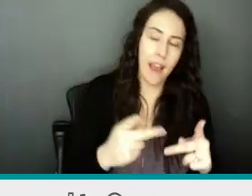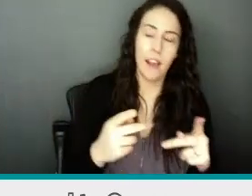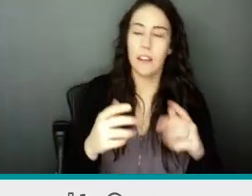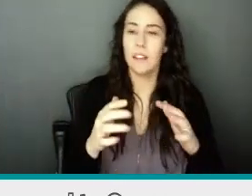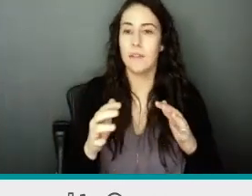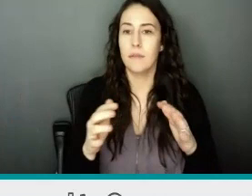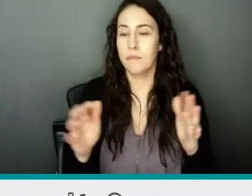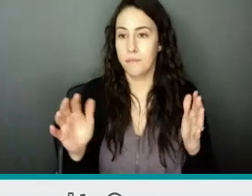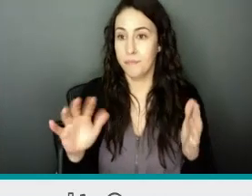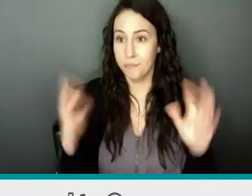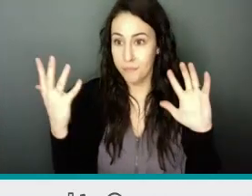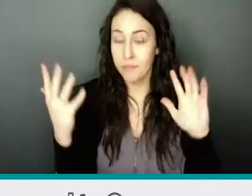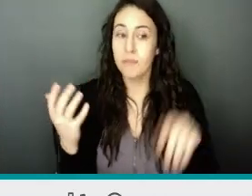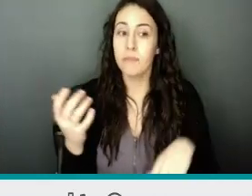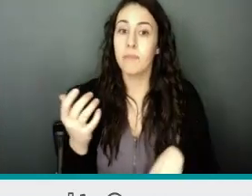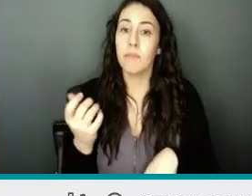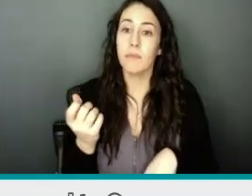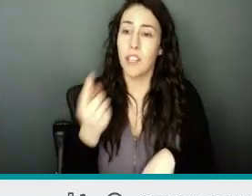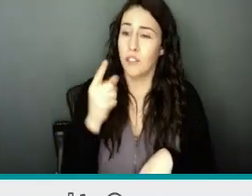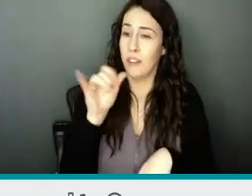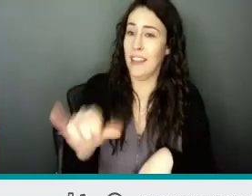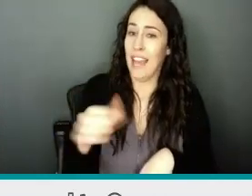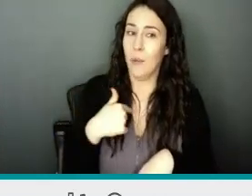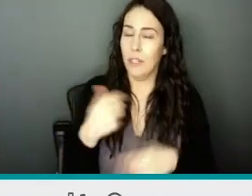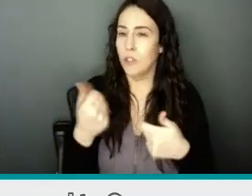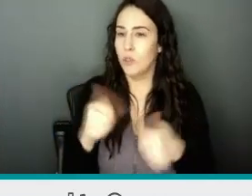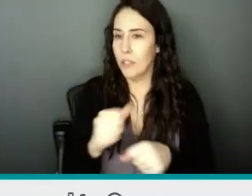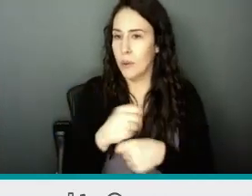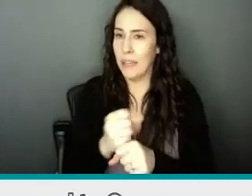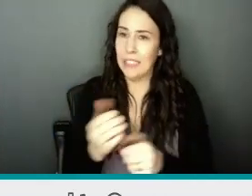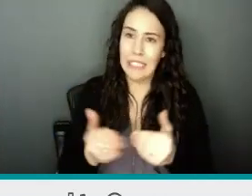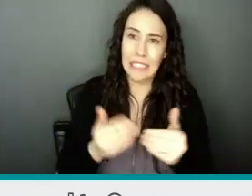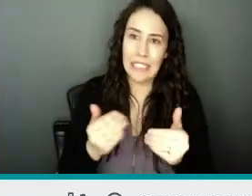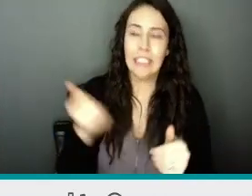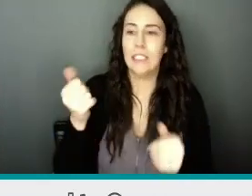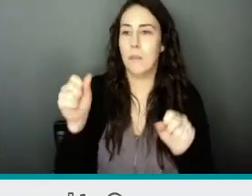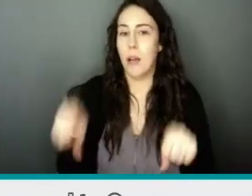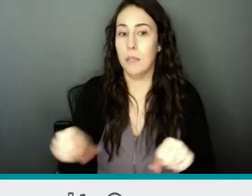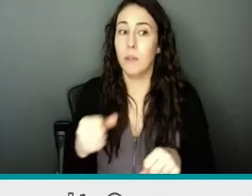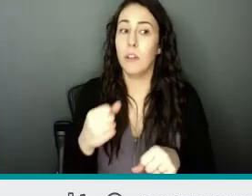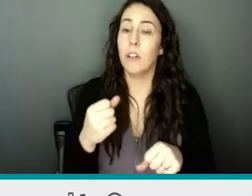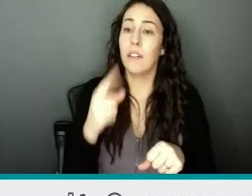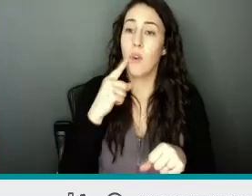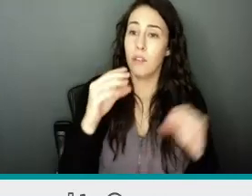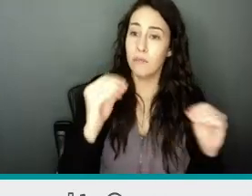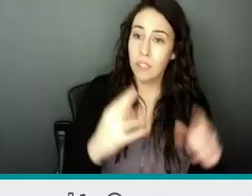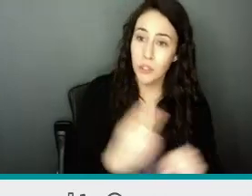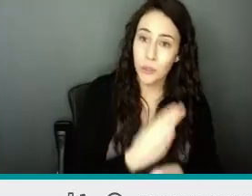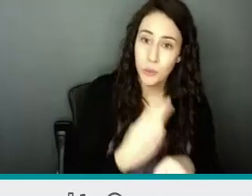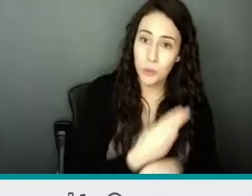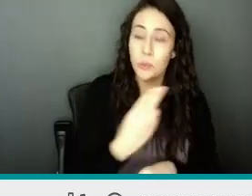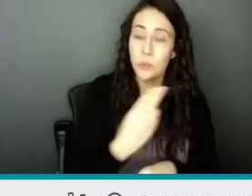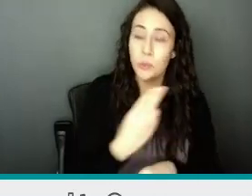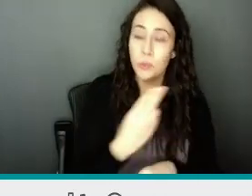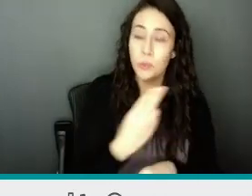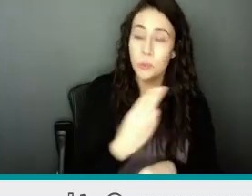and so understanding that, we want to make it as easy as possible to use, both for the instructor side and the admin side, as well as for the